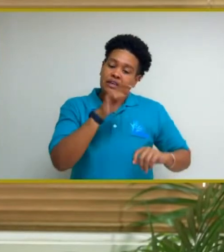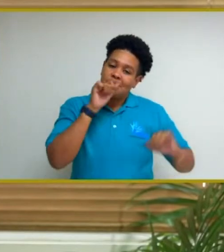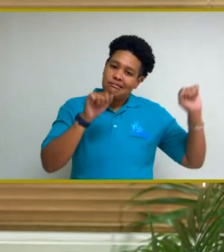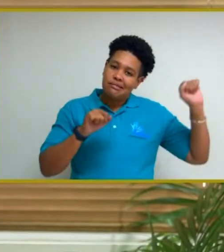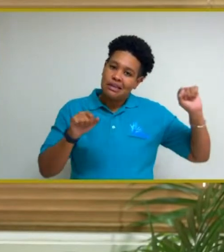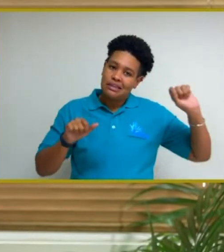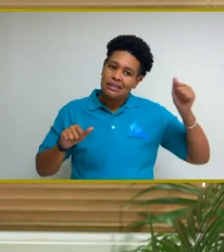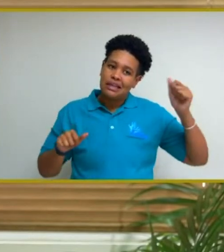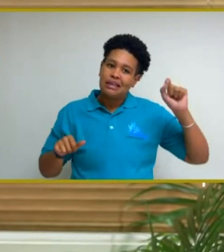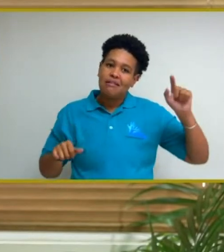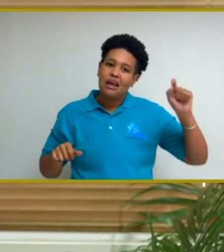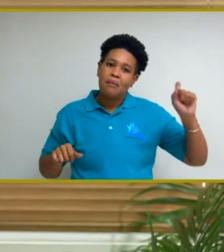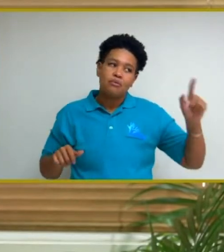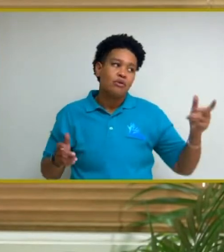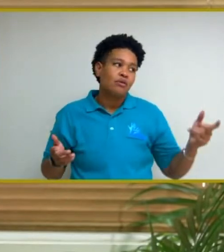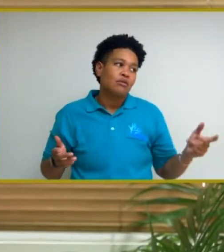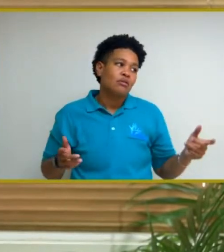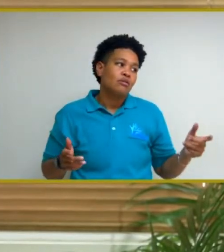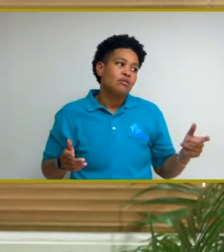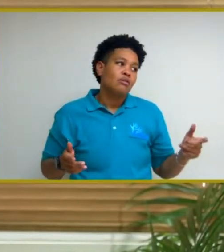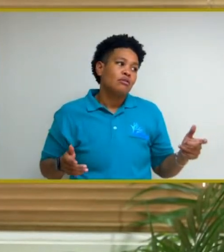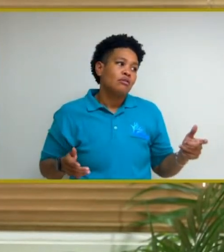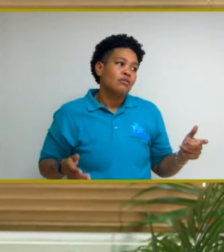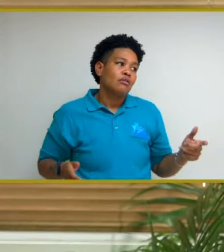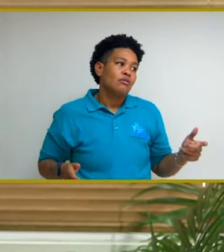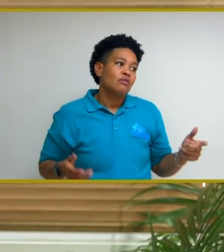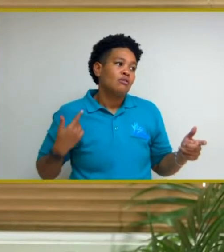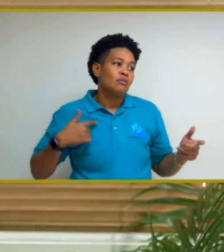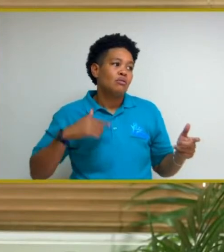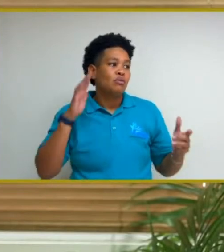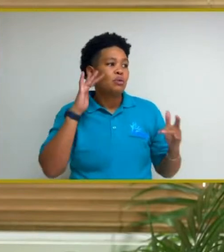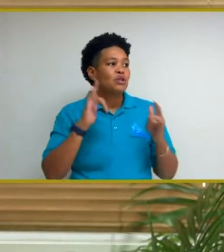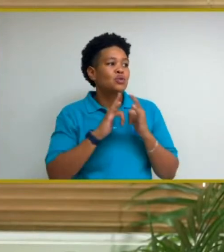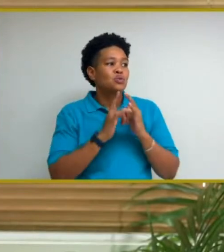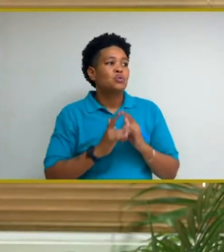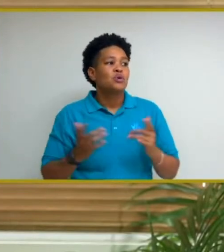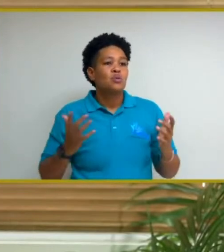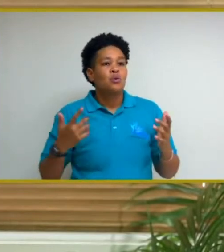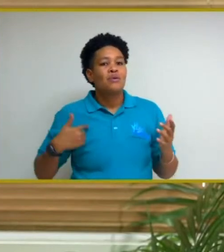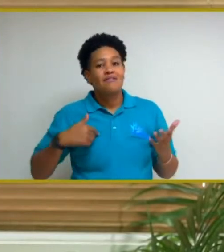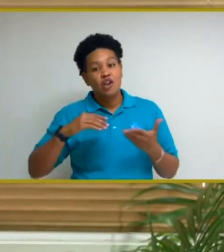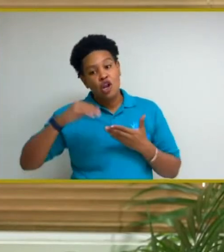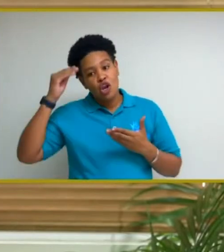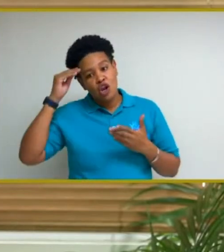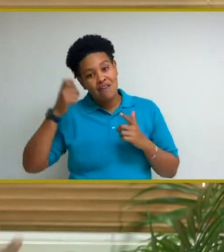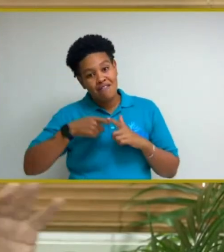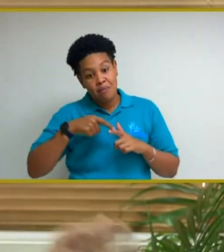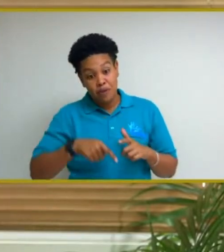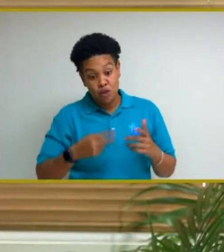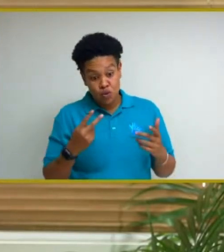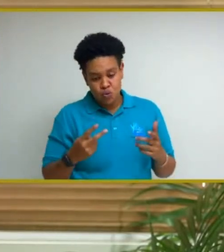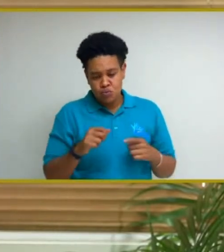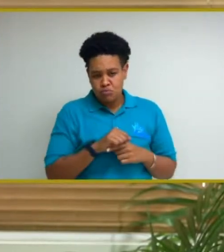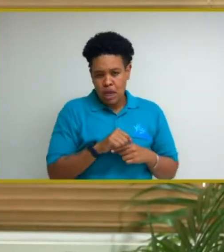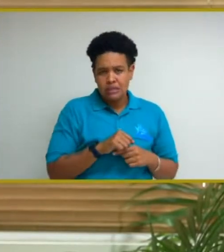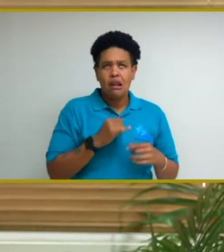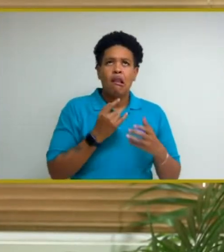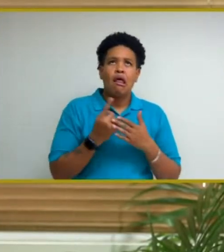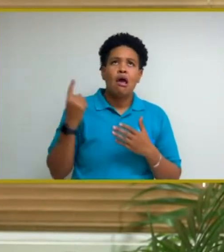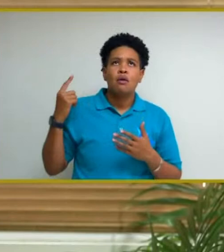Saturday, where we will tweak what we have learned from these 2 exercises, last week and this